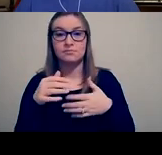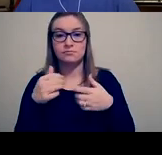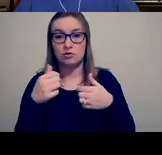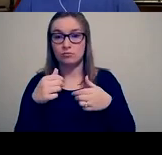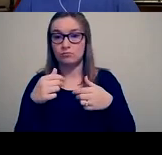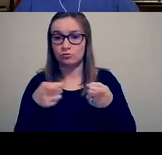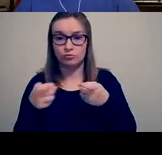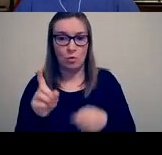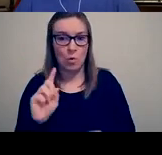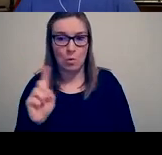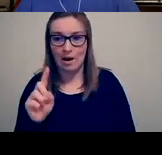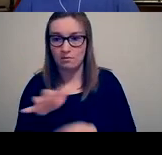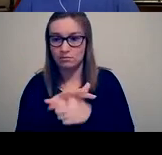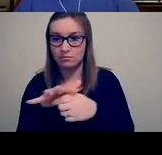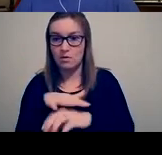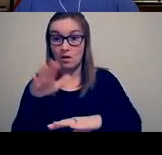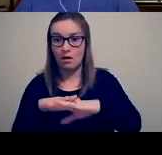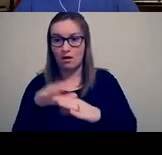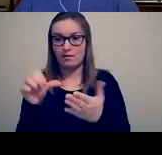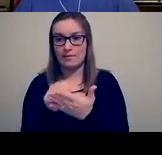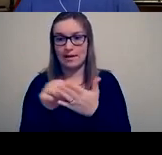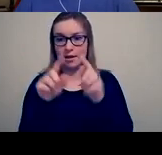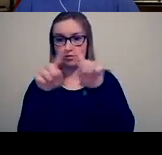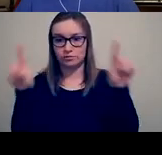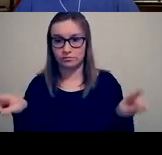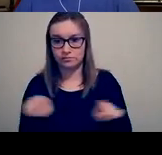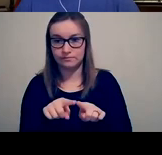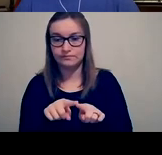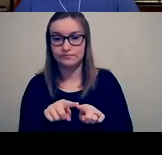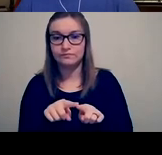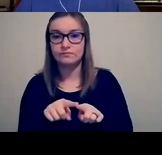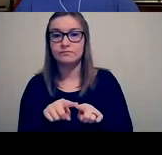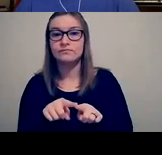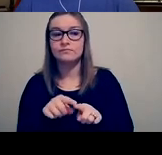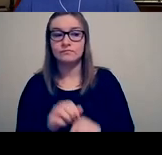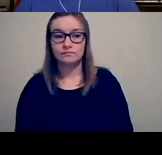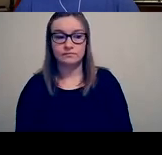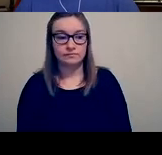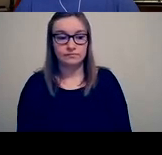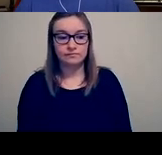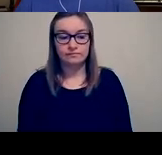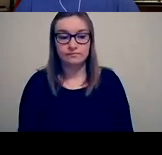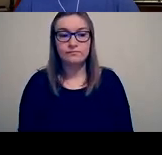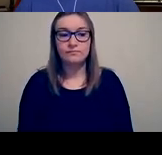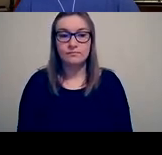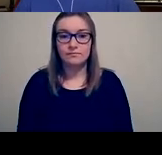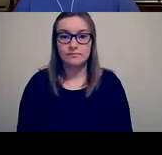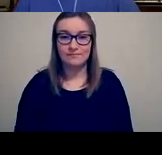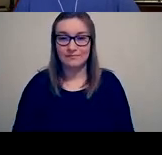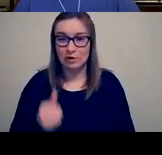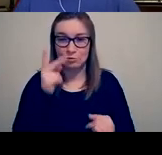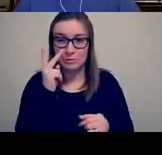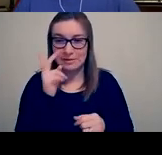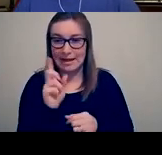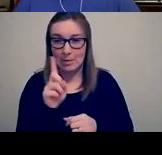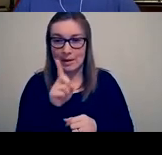page? So I want to be able to like visited link feature, visited link add dash ons, link help center. Let's see where I'm back.